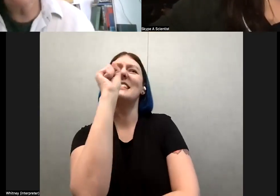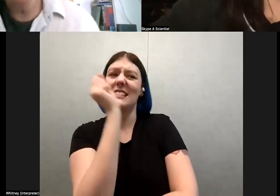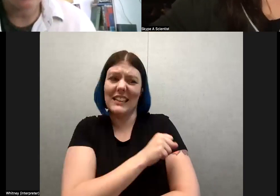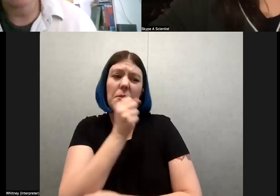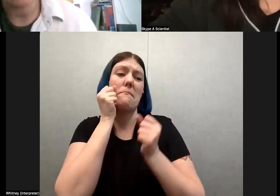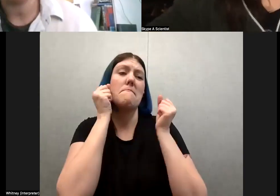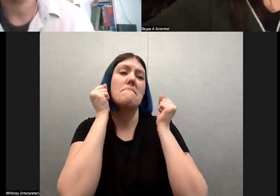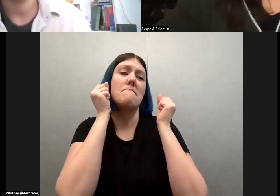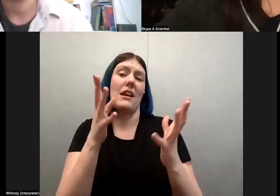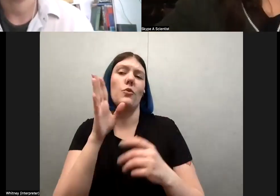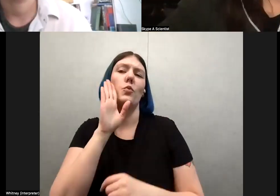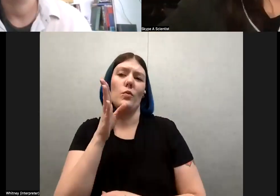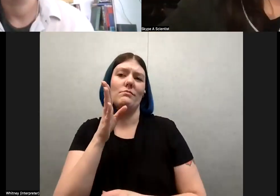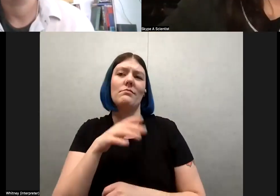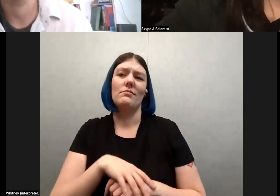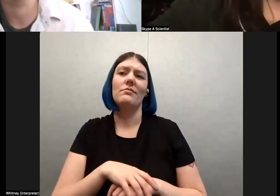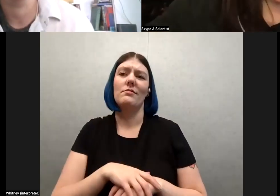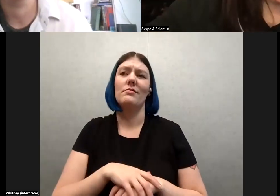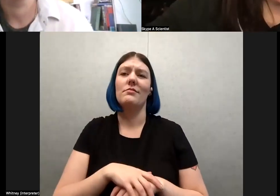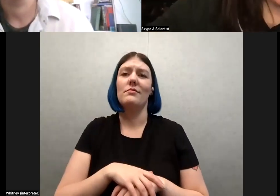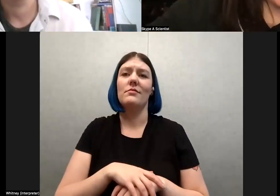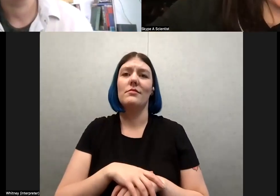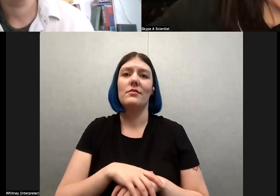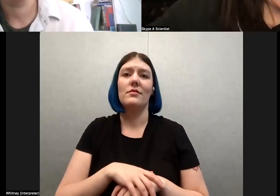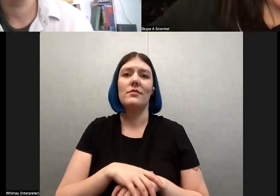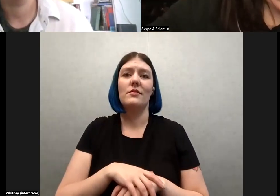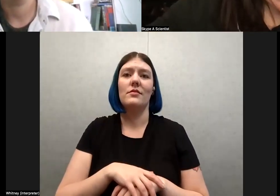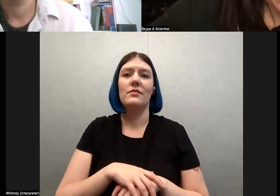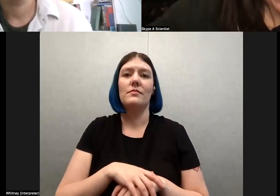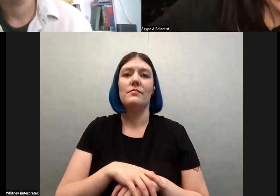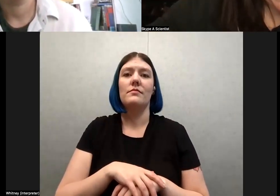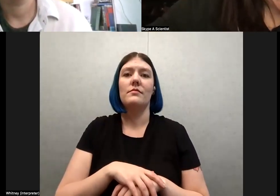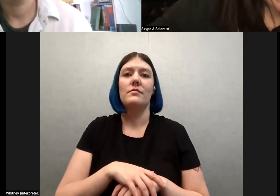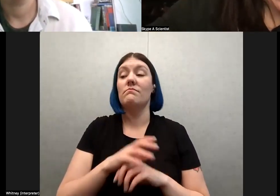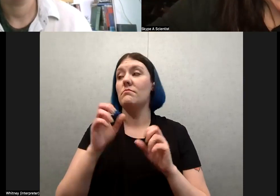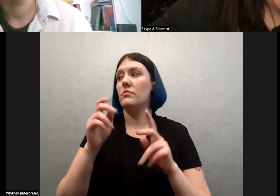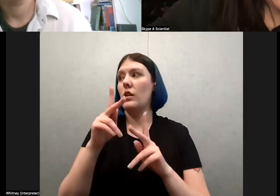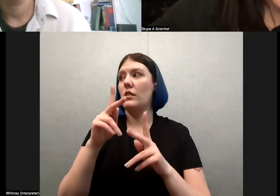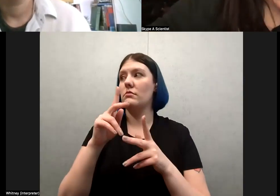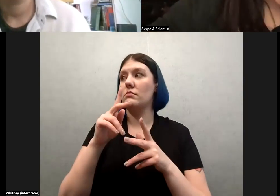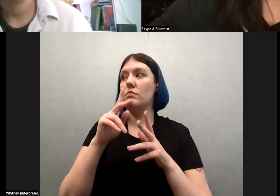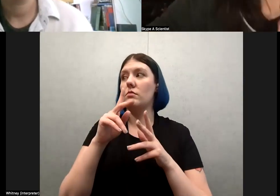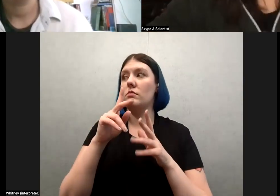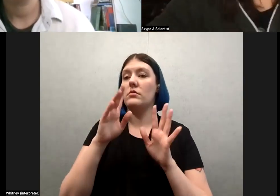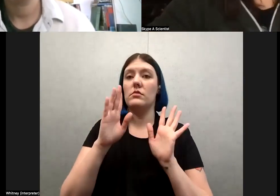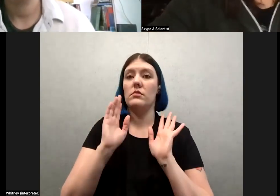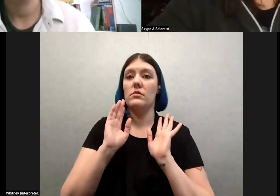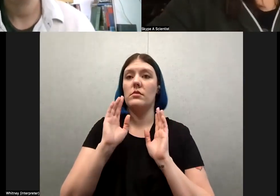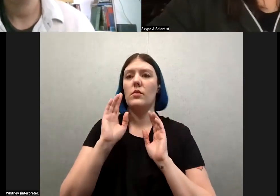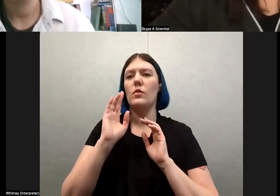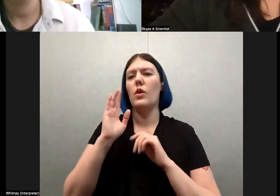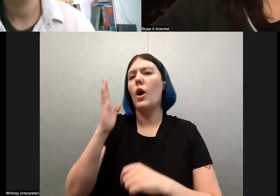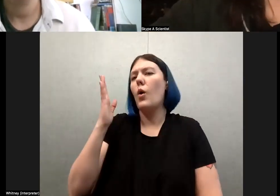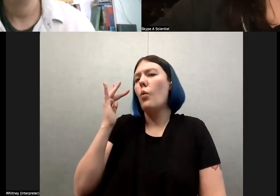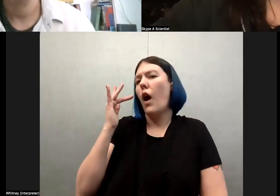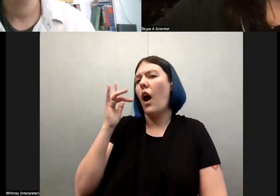Park, you'll see loads too. Awesome. Okay, cool. I think that's all of, why do you inspect